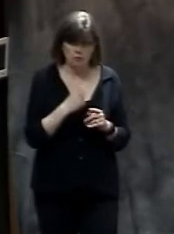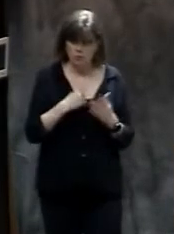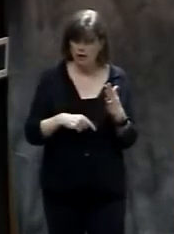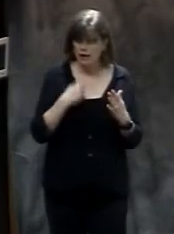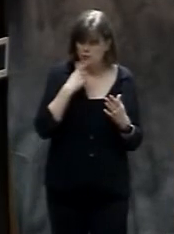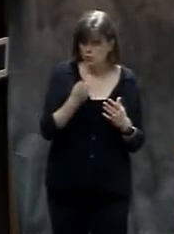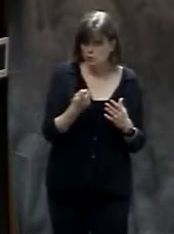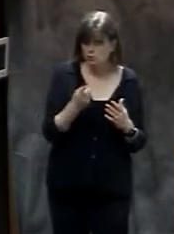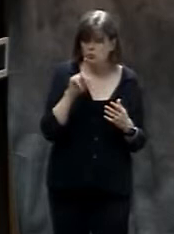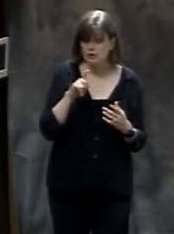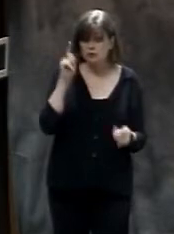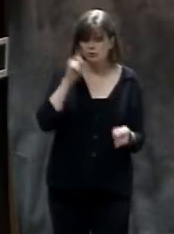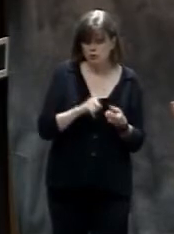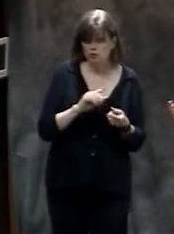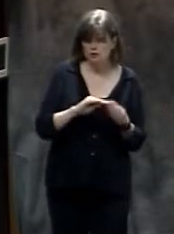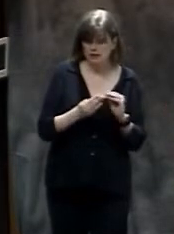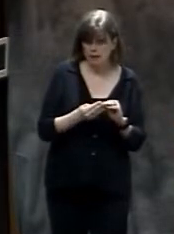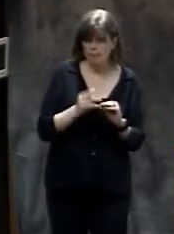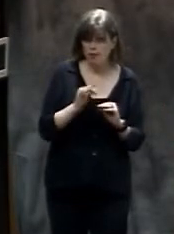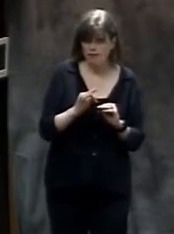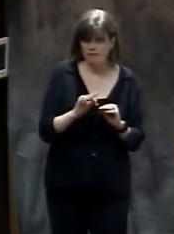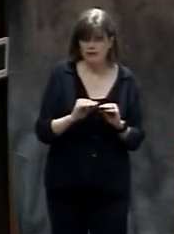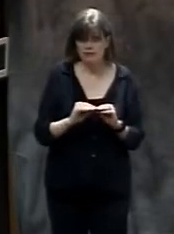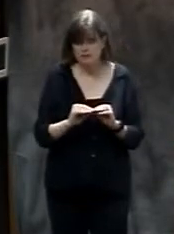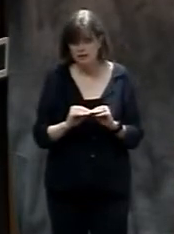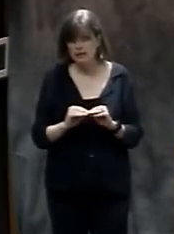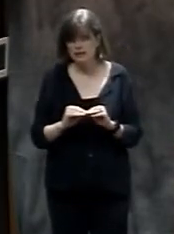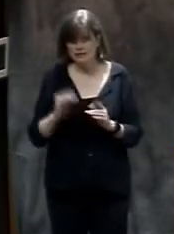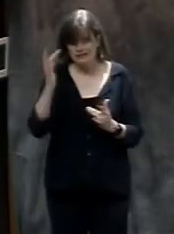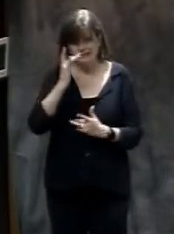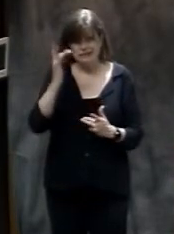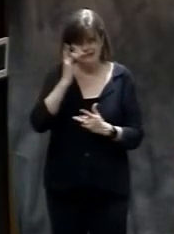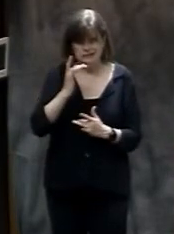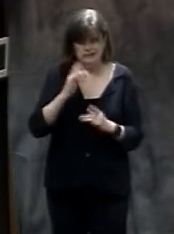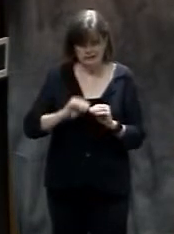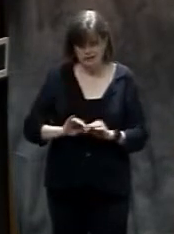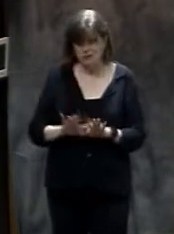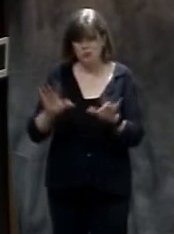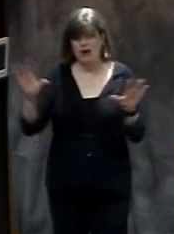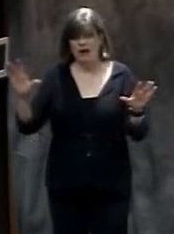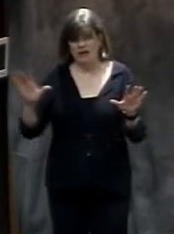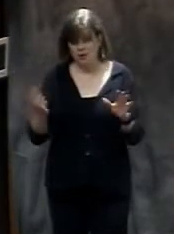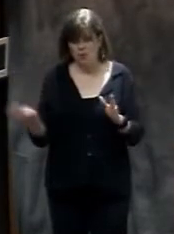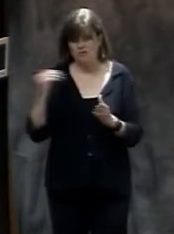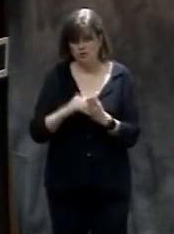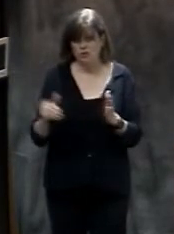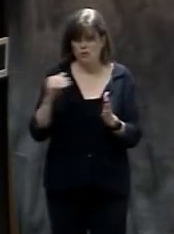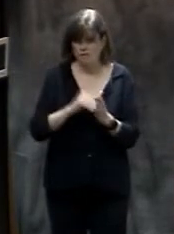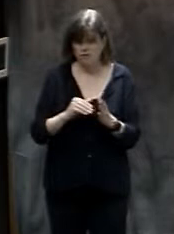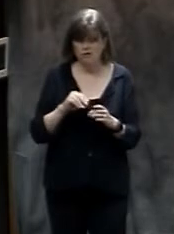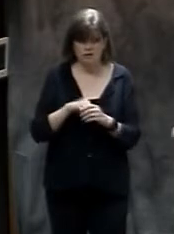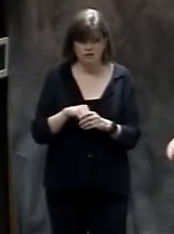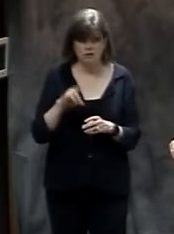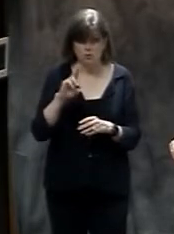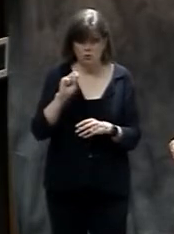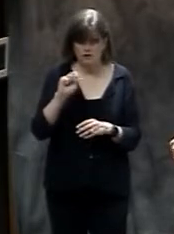we need to reduce the number of these re-emerging and emerging diseases in our country. And so we're trying to